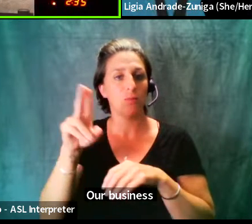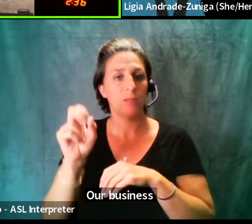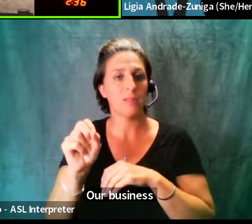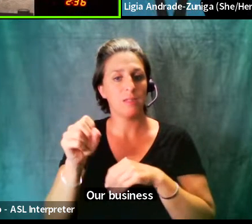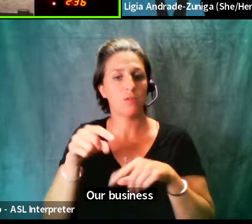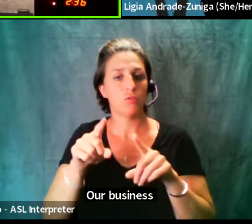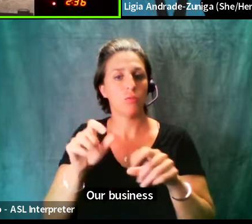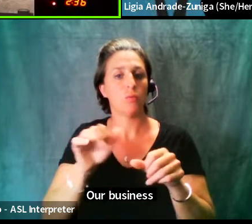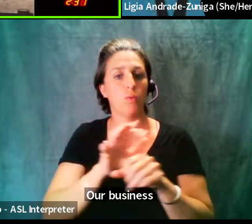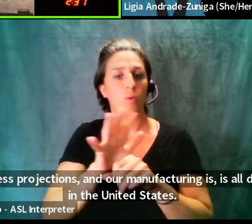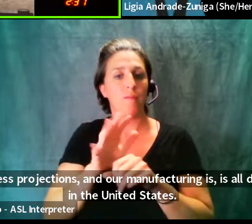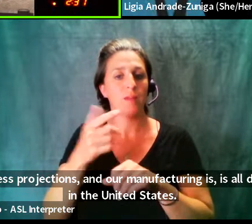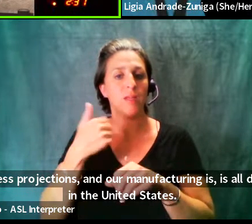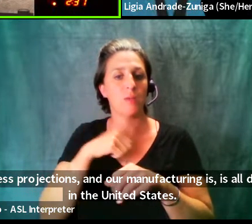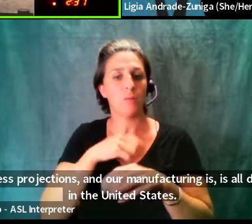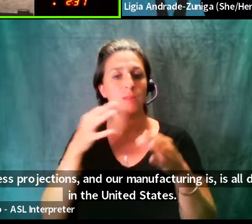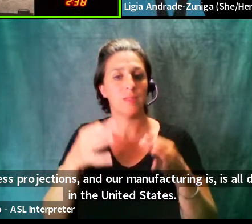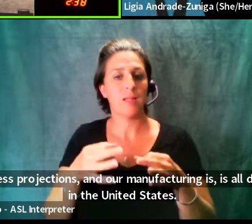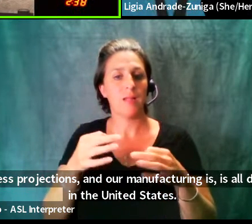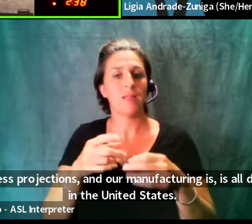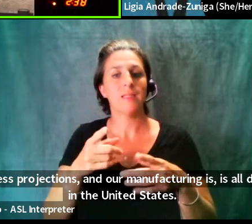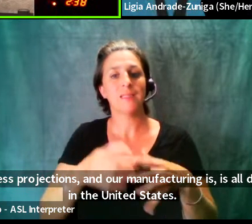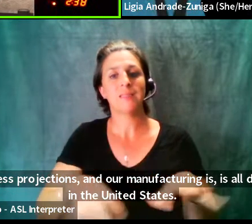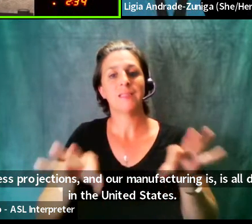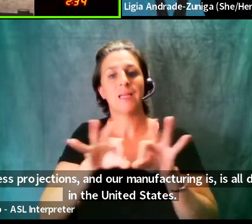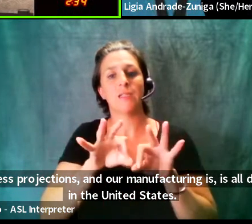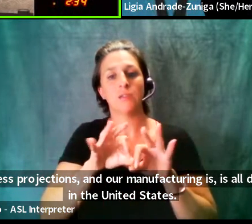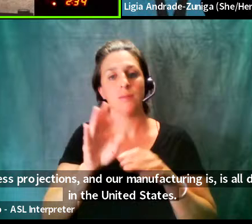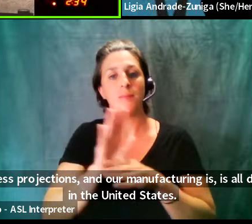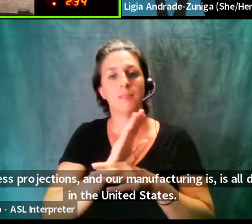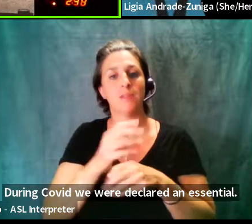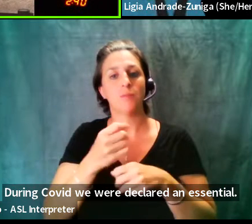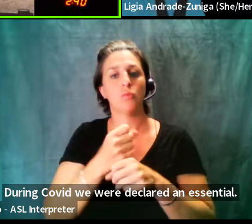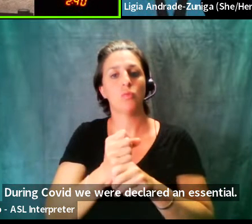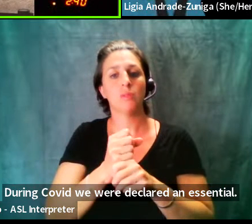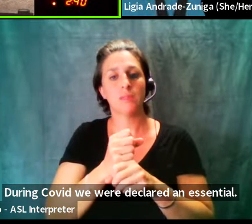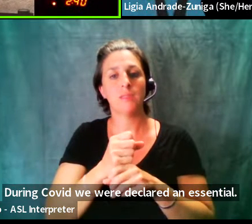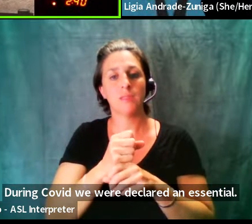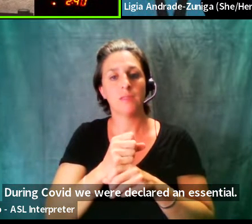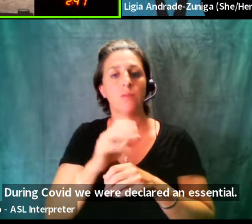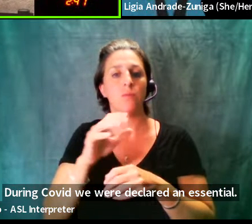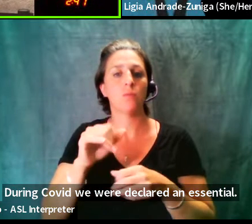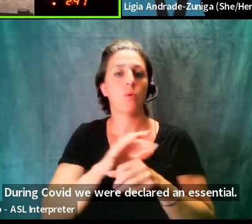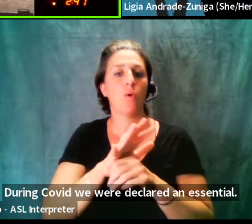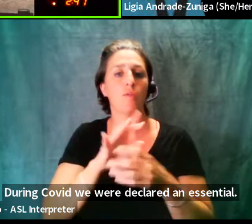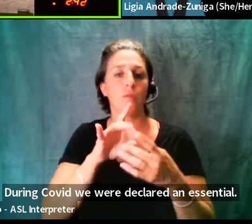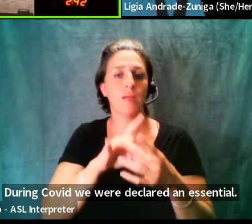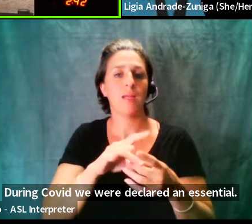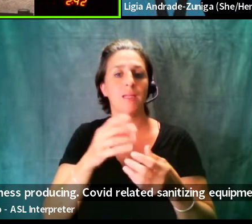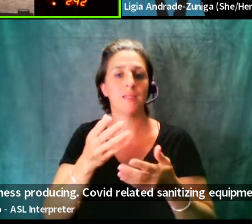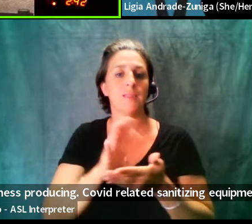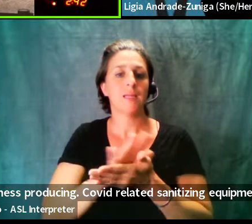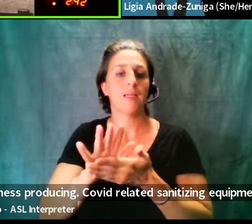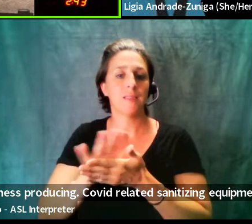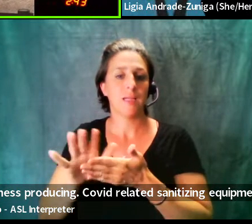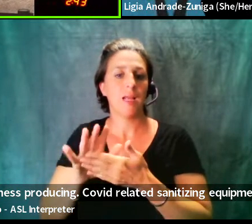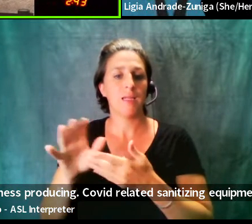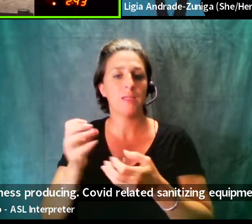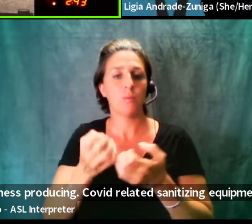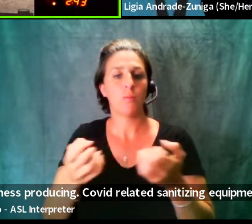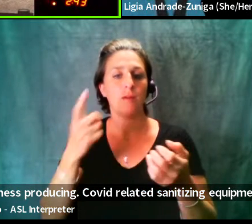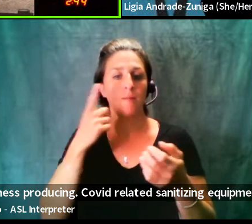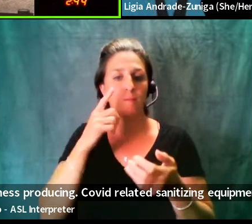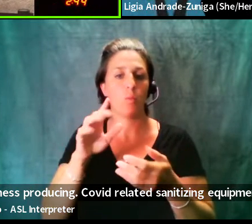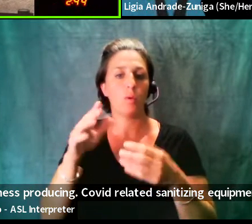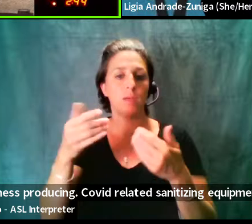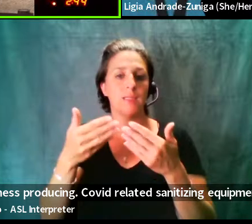During COVID, we were declared an essential business producing COVID-related sanitizing equipment for container shipments,